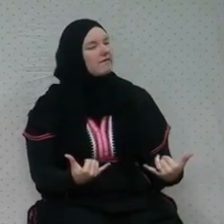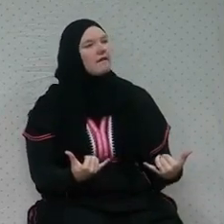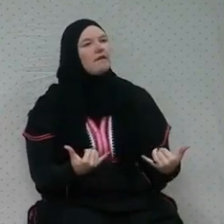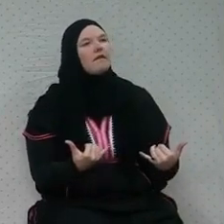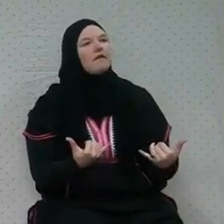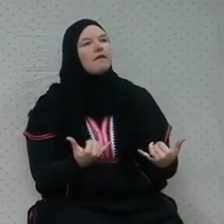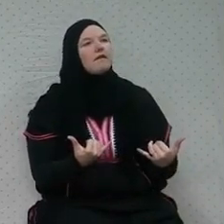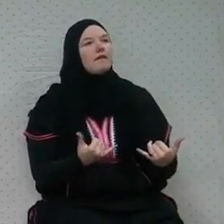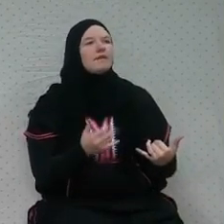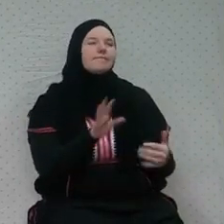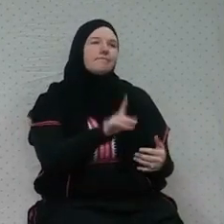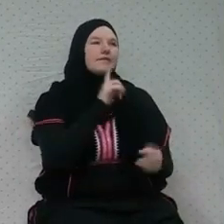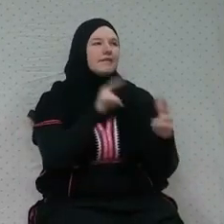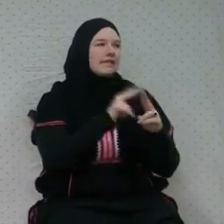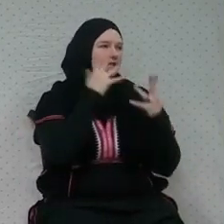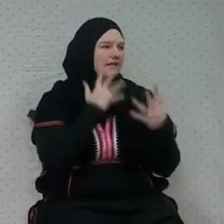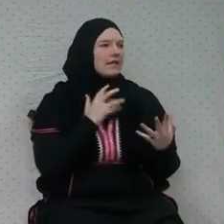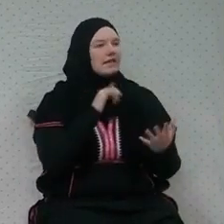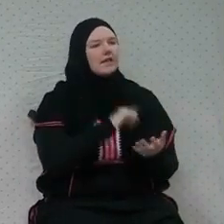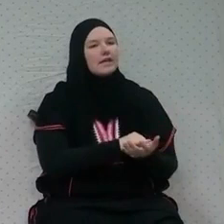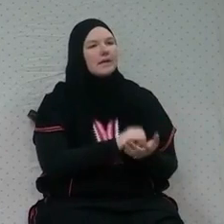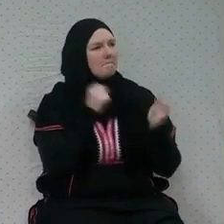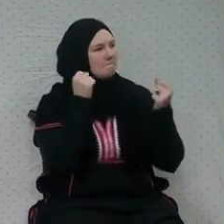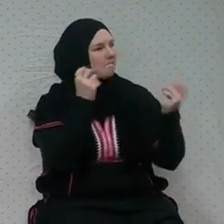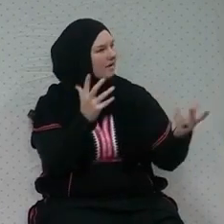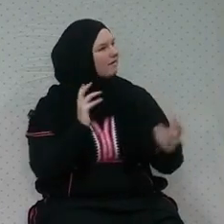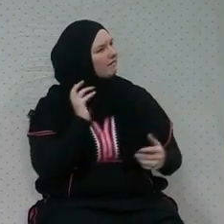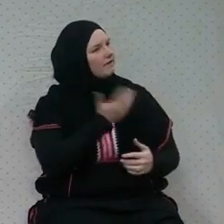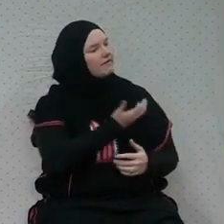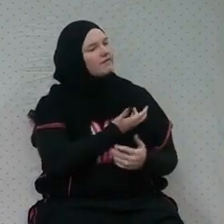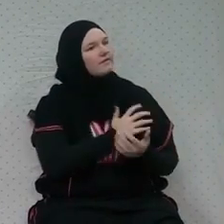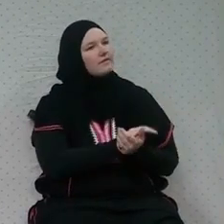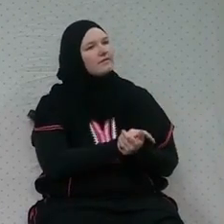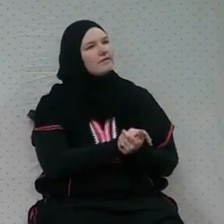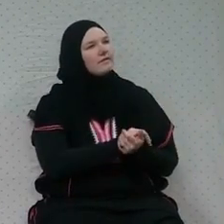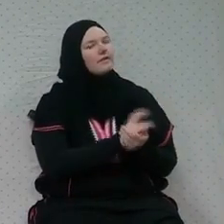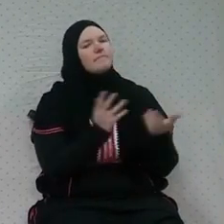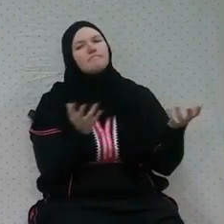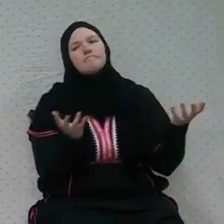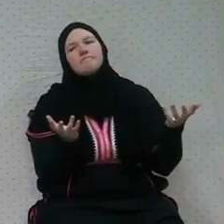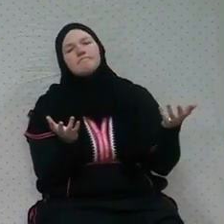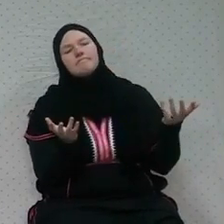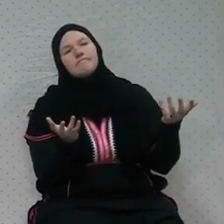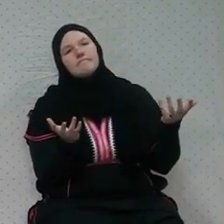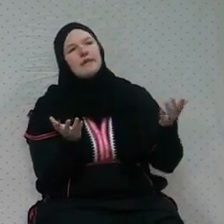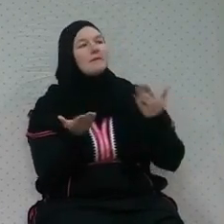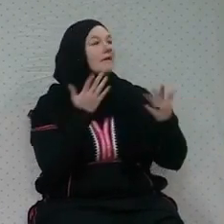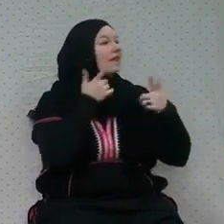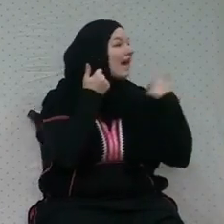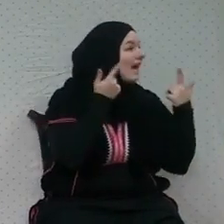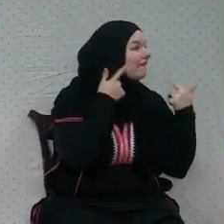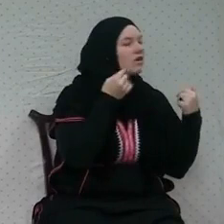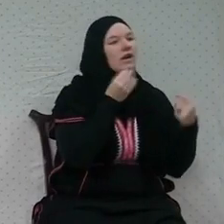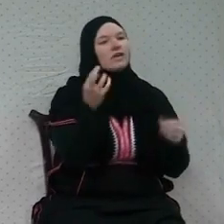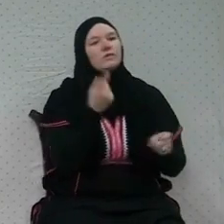it's quite unfortunate to note that many of us, by way of laughter and